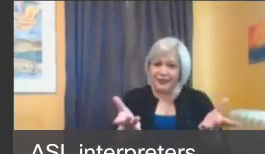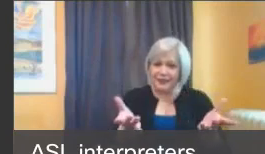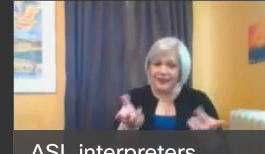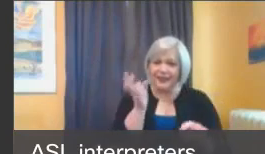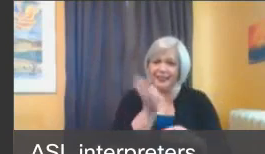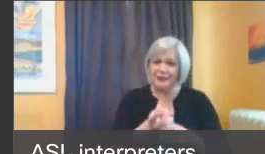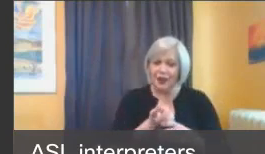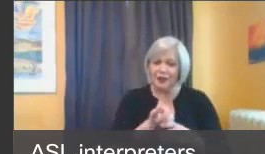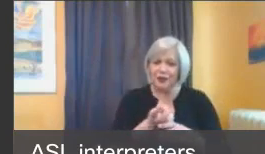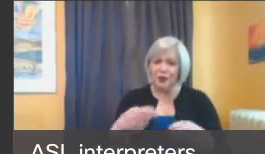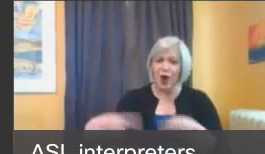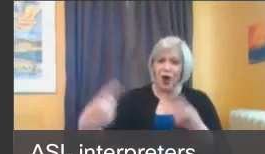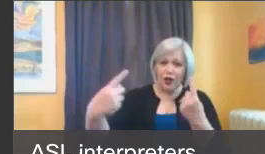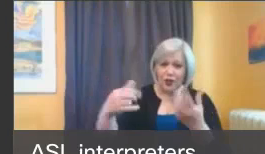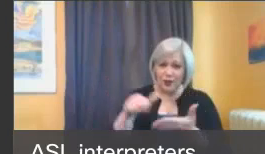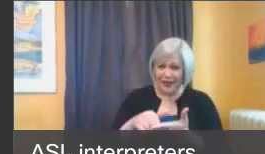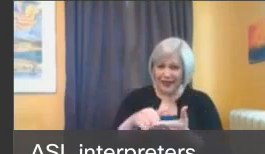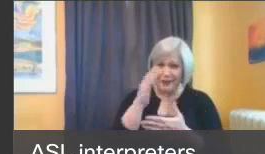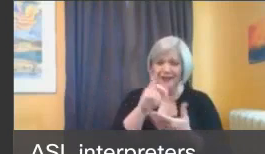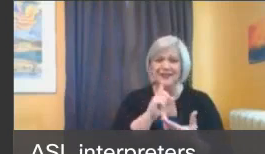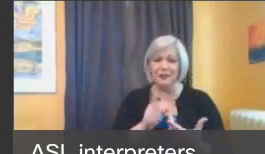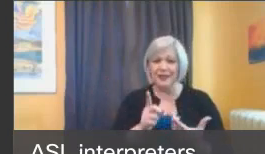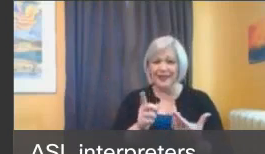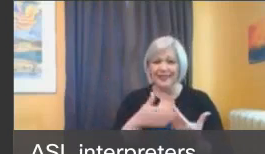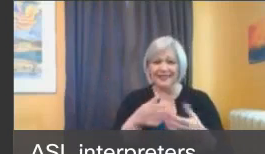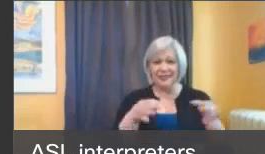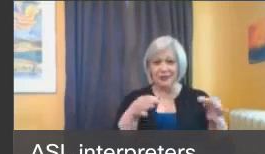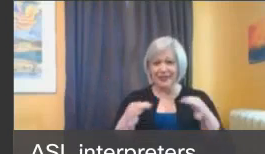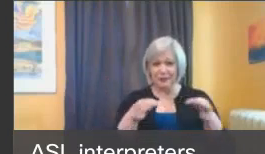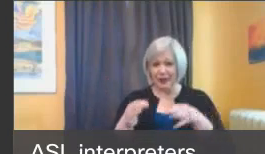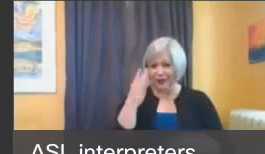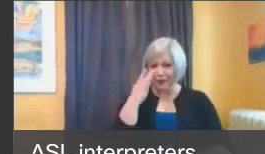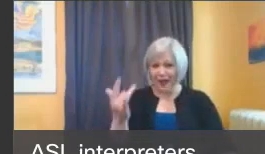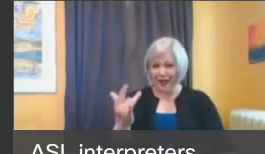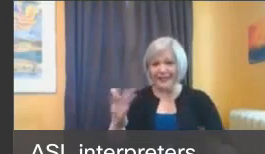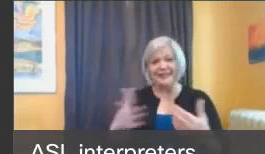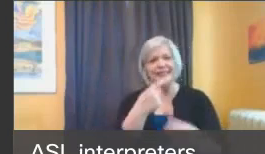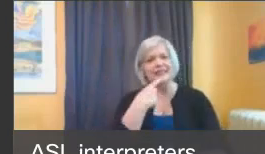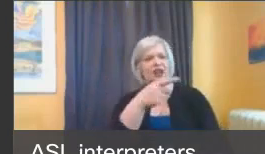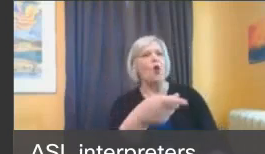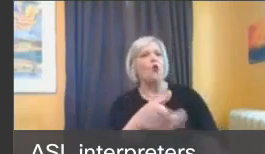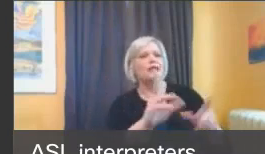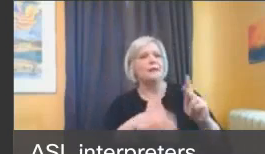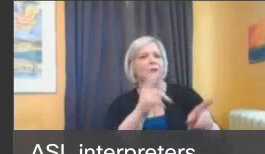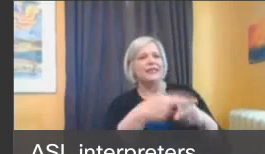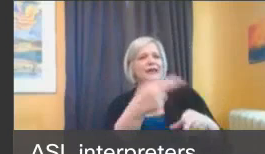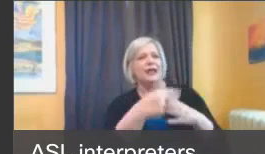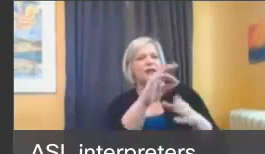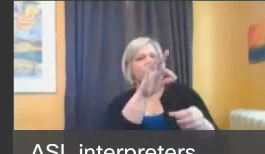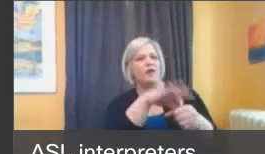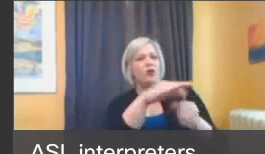And it's hard to counter those things sometimes because it's so easy to make a simple statement like that that is just wildly inaccurate.